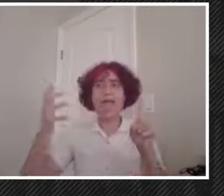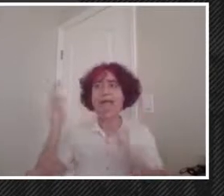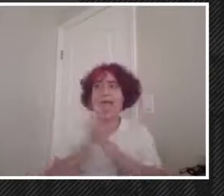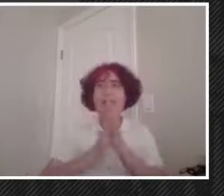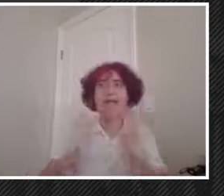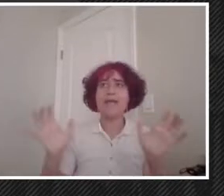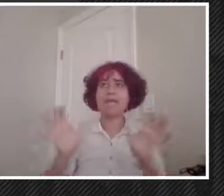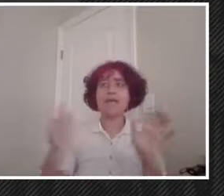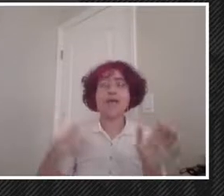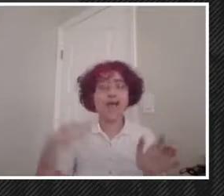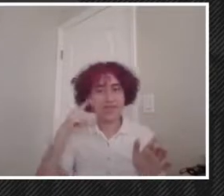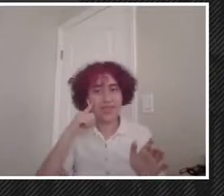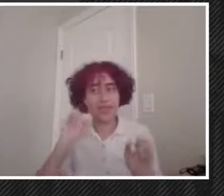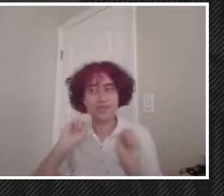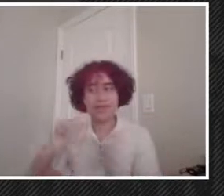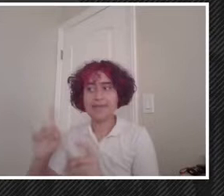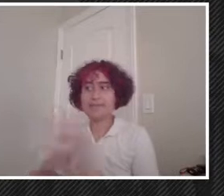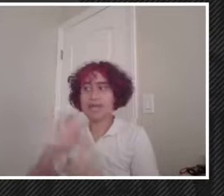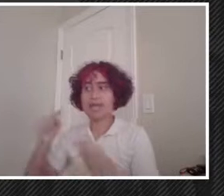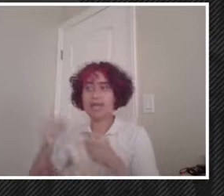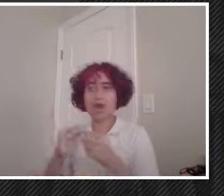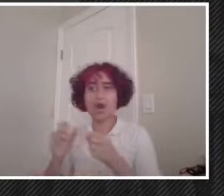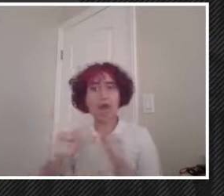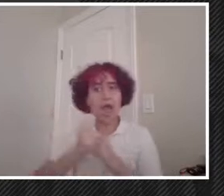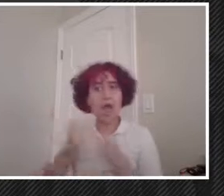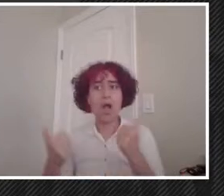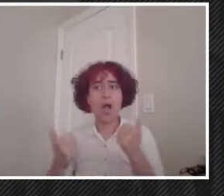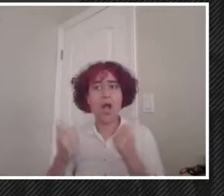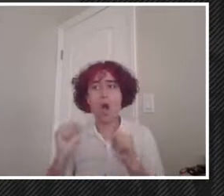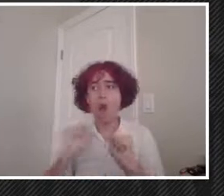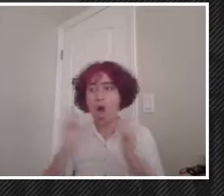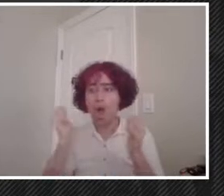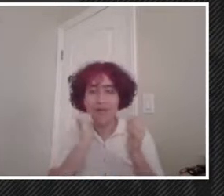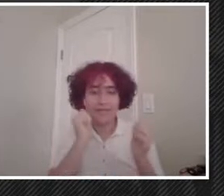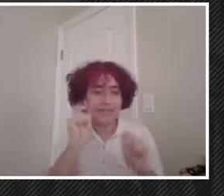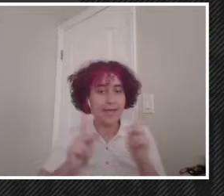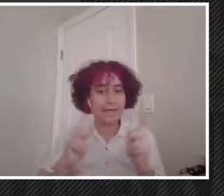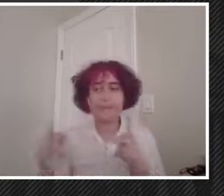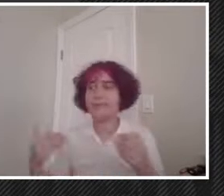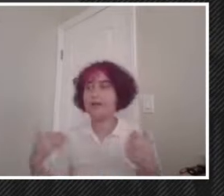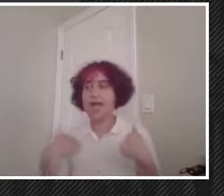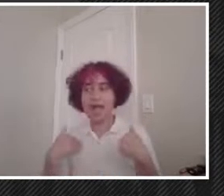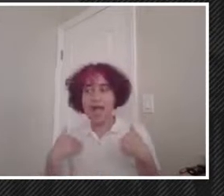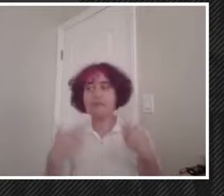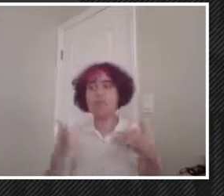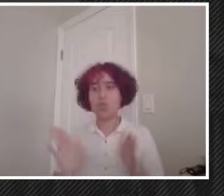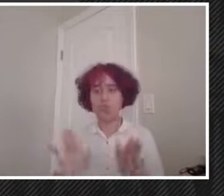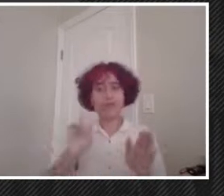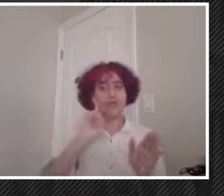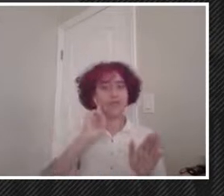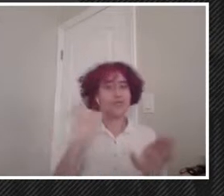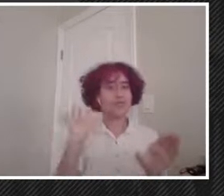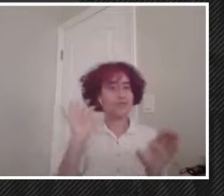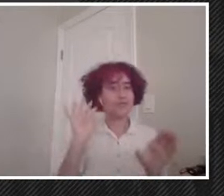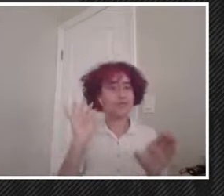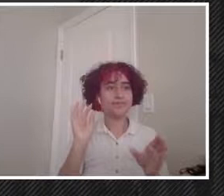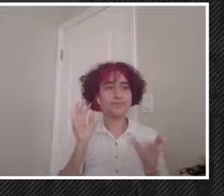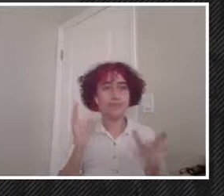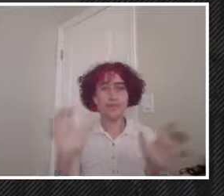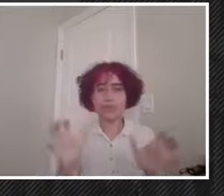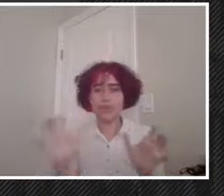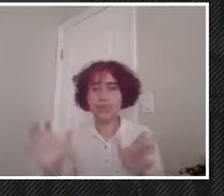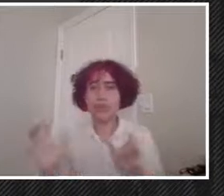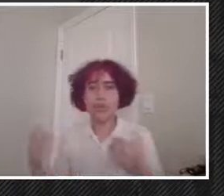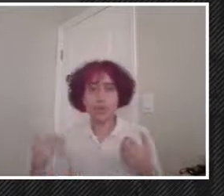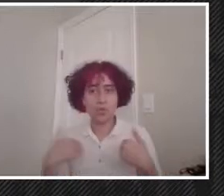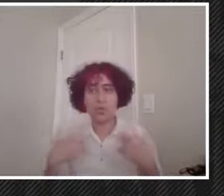making this change. And we won't know about it. We, like the major organizations and movements, only have but so much capacity. We want to support with the money